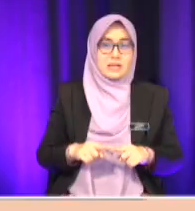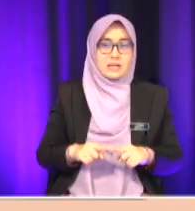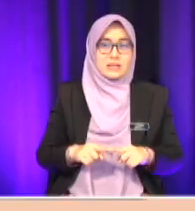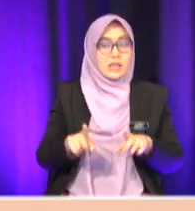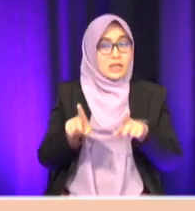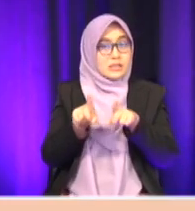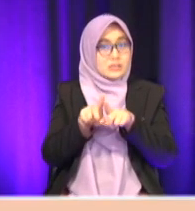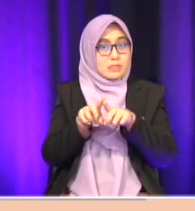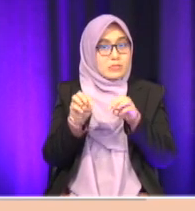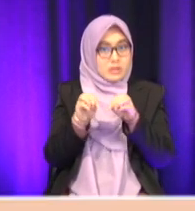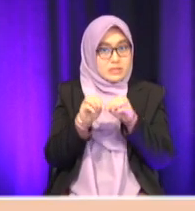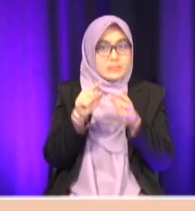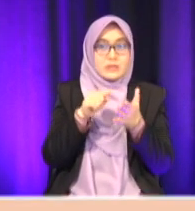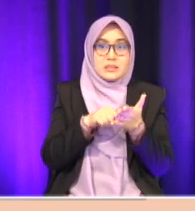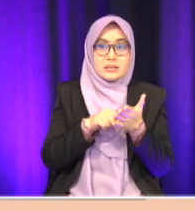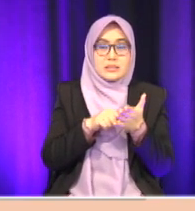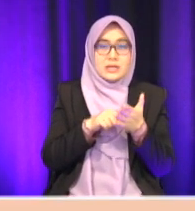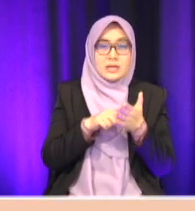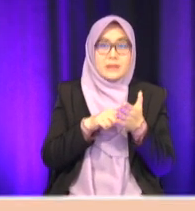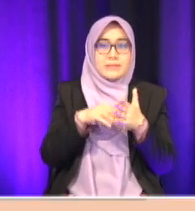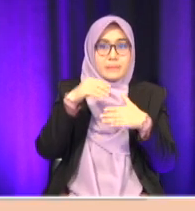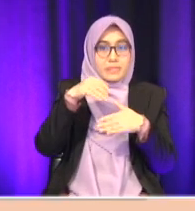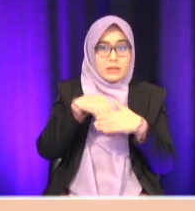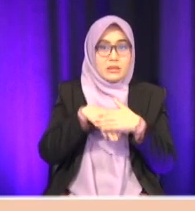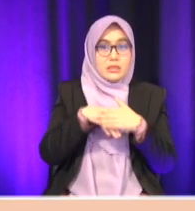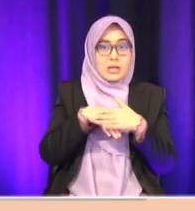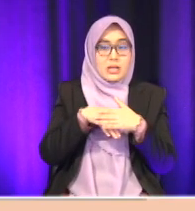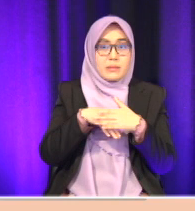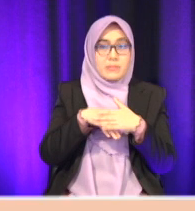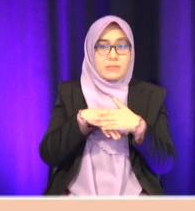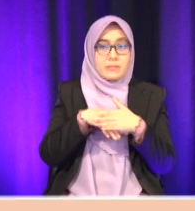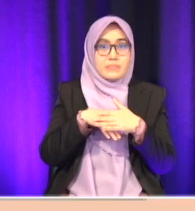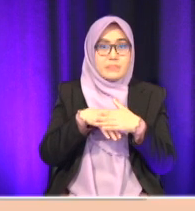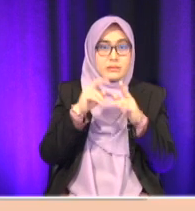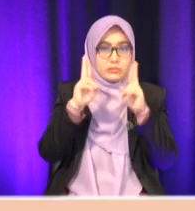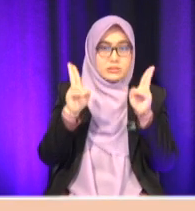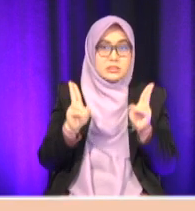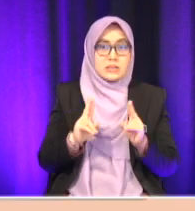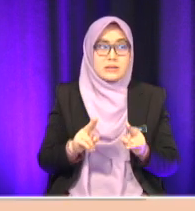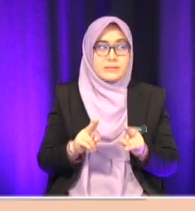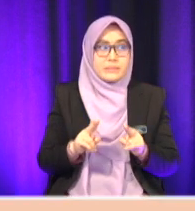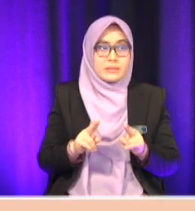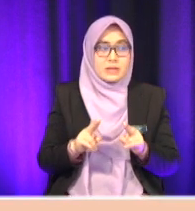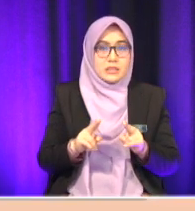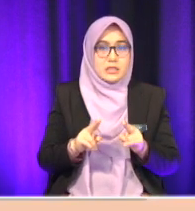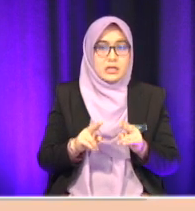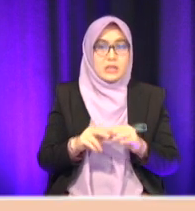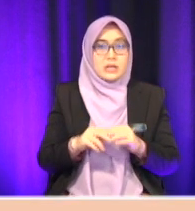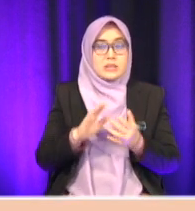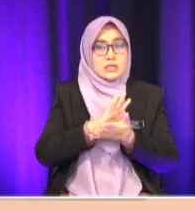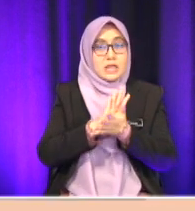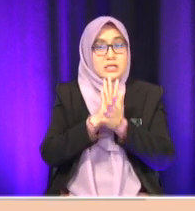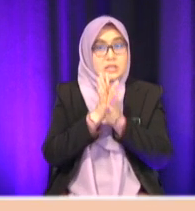this. like this, Okay, but so what is the question just now? Number 27 just now, right? 29. Okay,